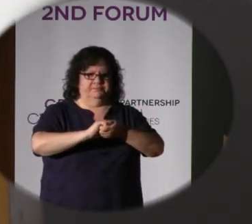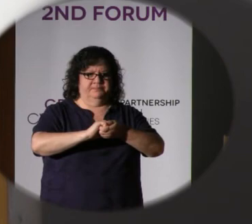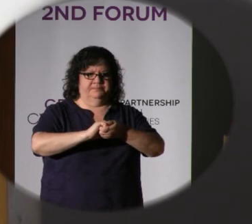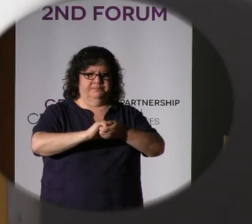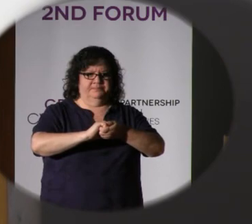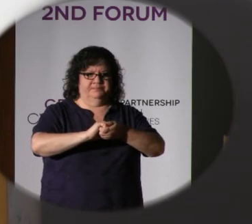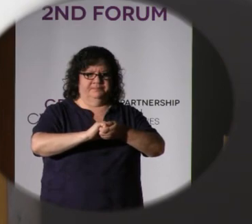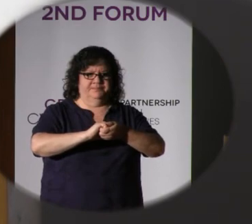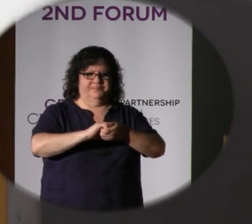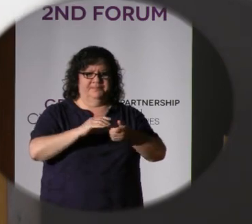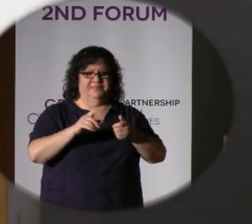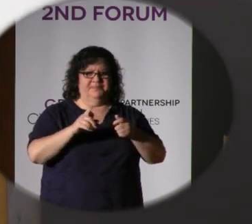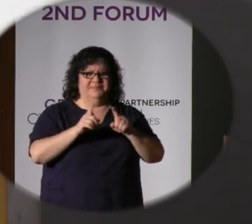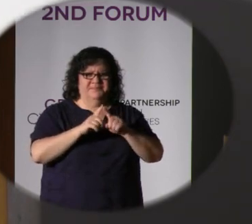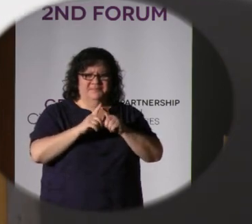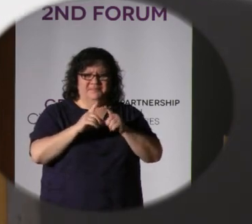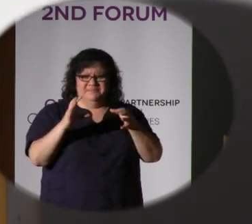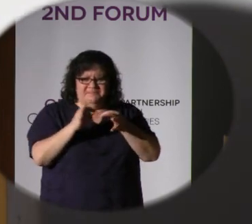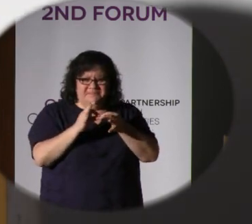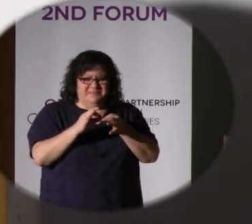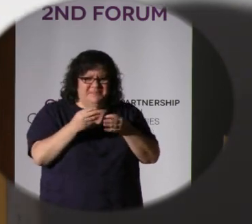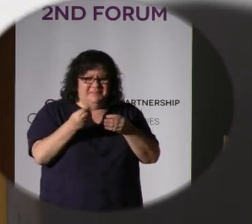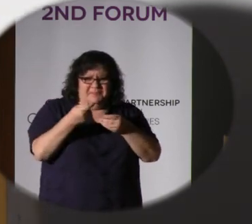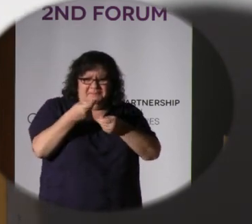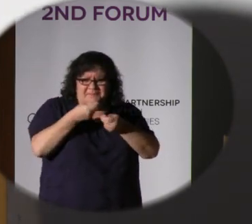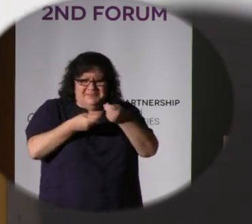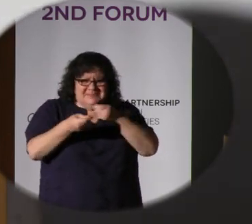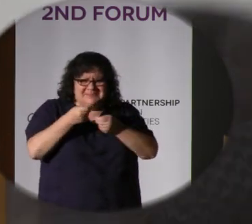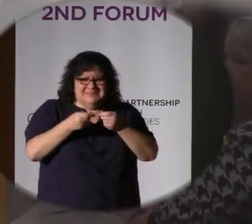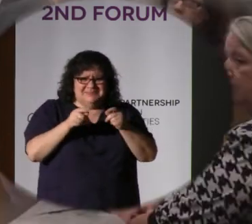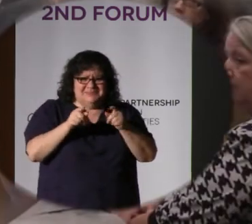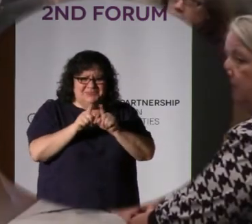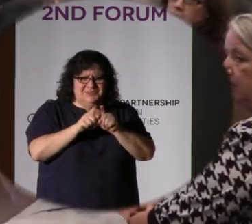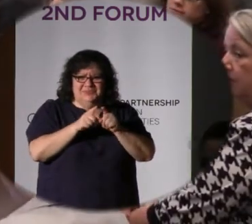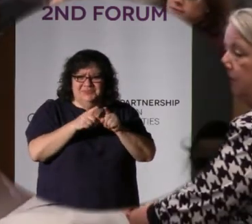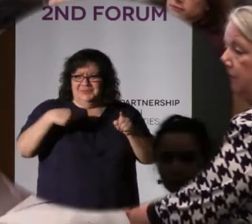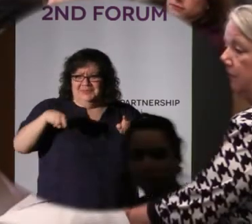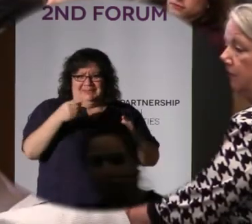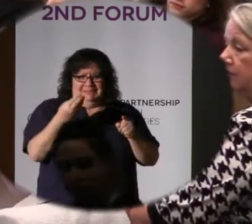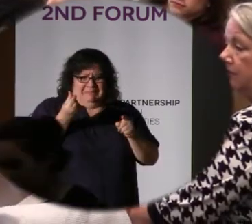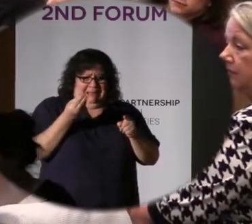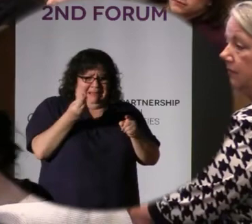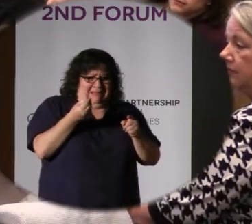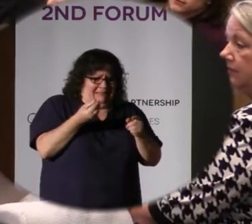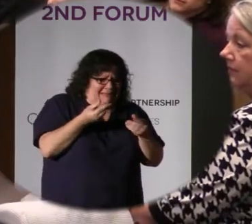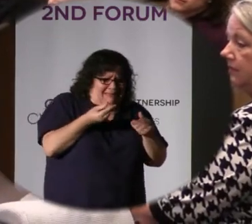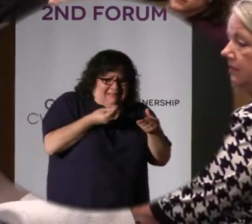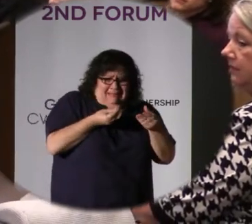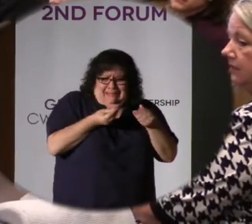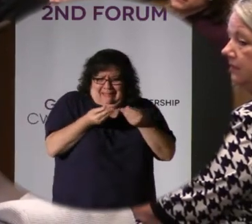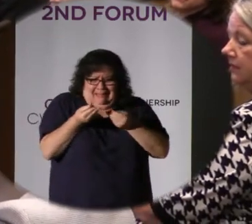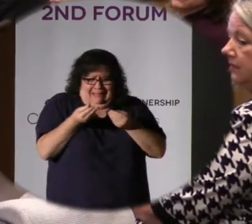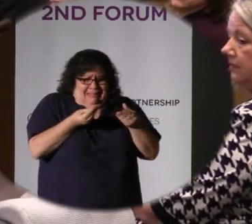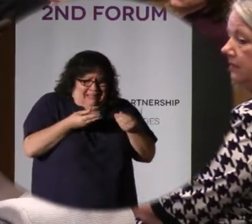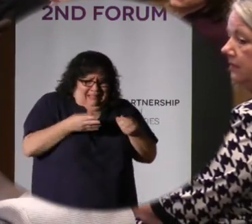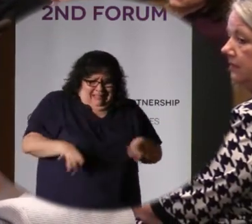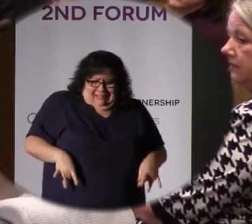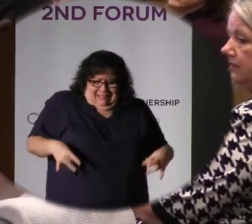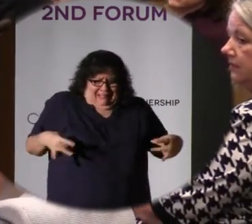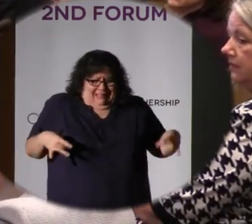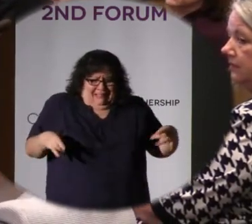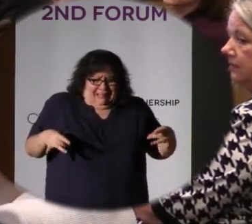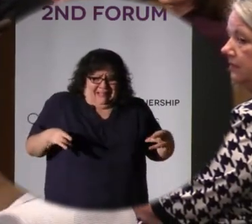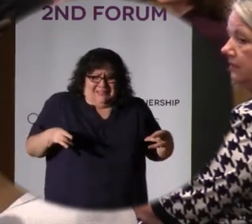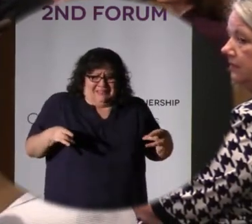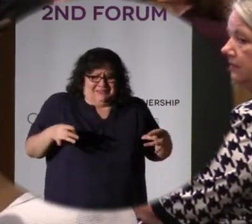had success in bringing the private sector into the partnerships and looking at corporate social responsibility programs